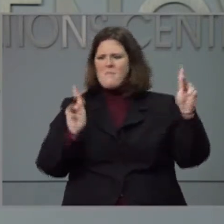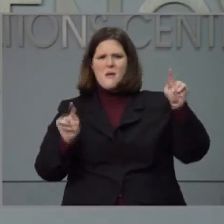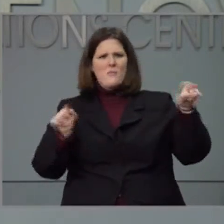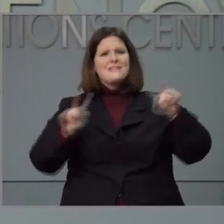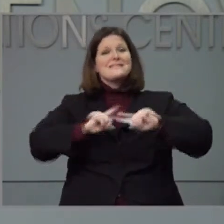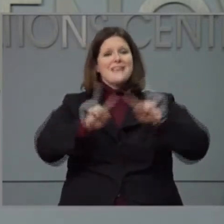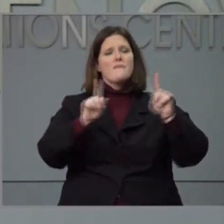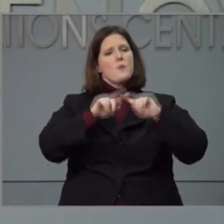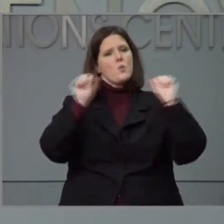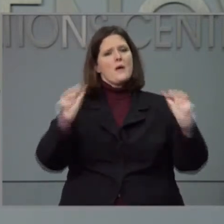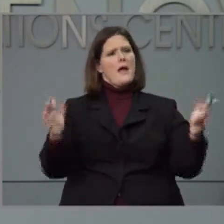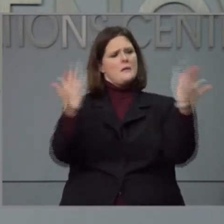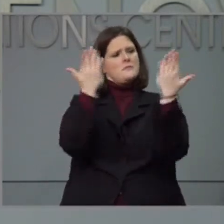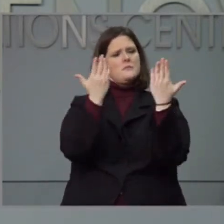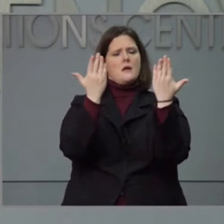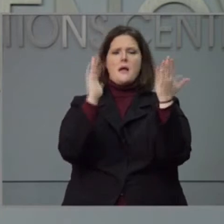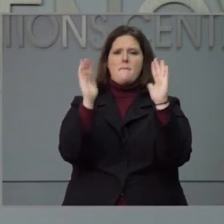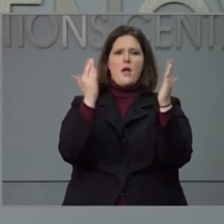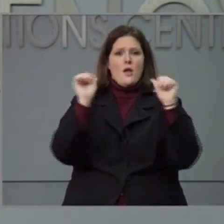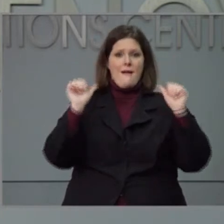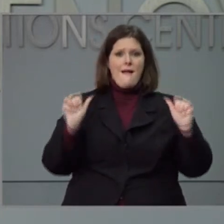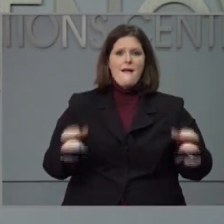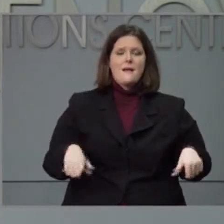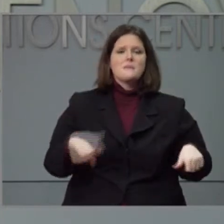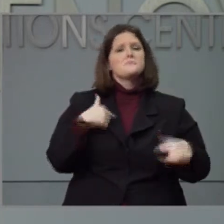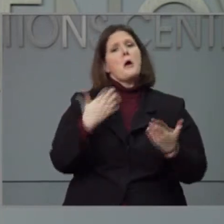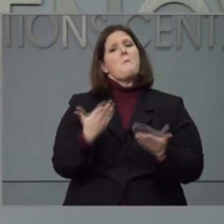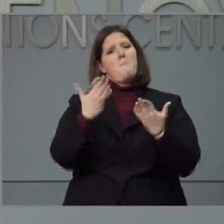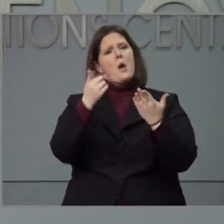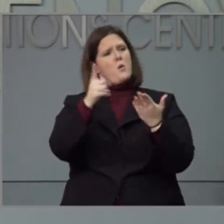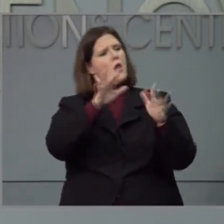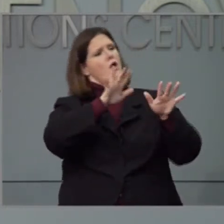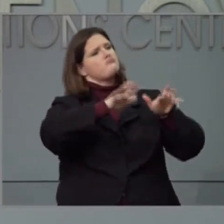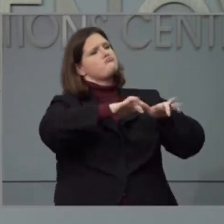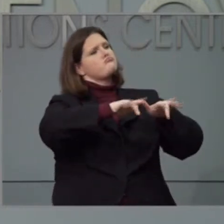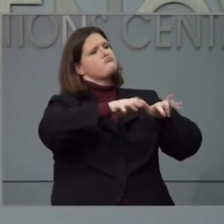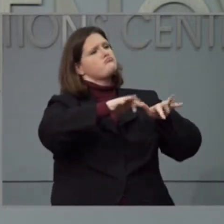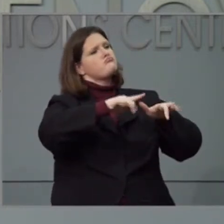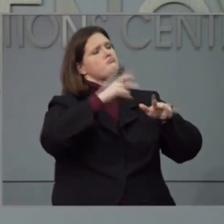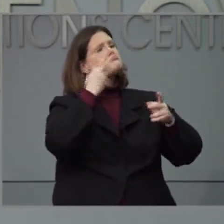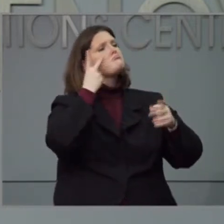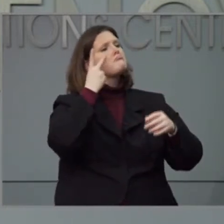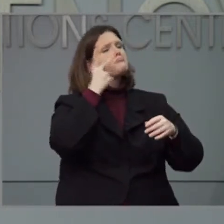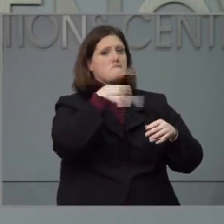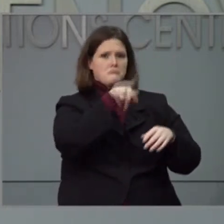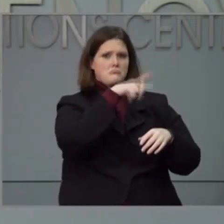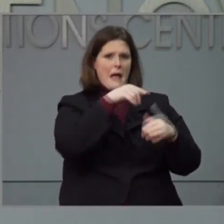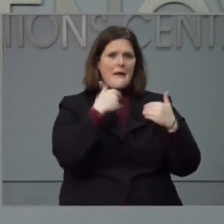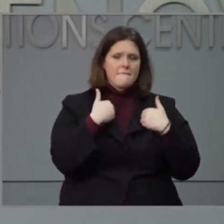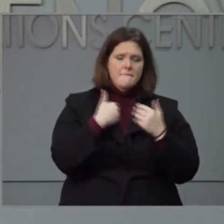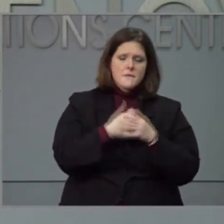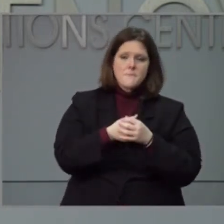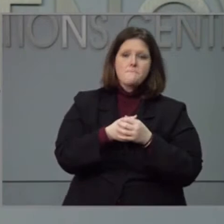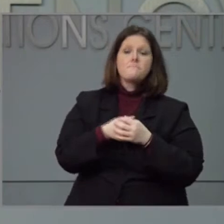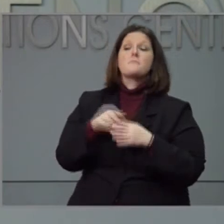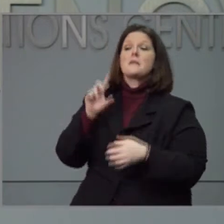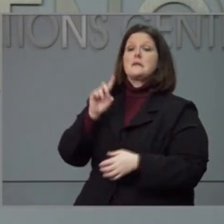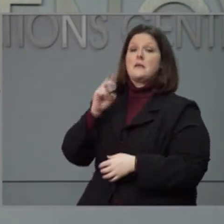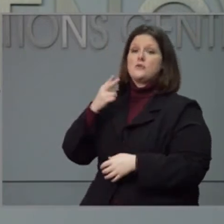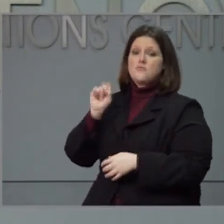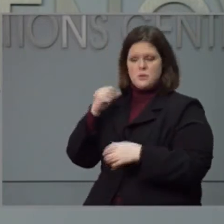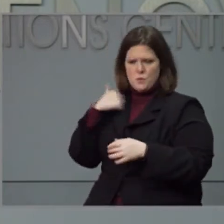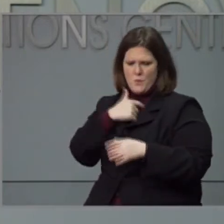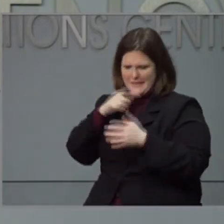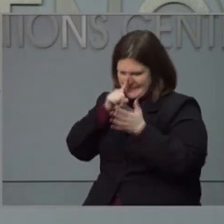side by side. So I'd recommend folks look at that map. And in addition, my department is working on some additional ways to look at that